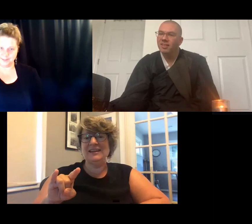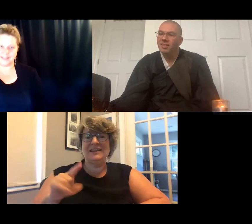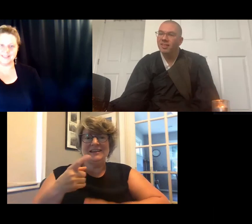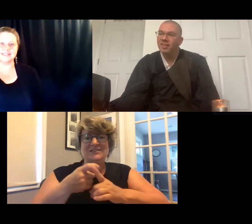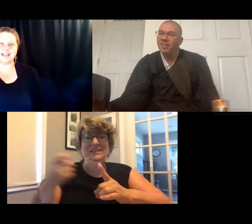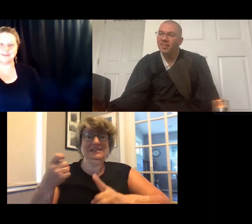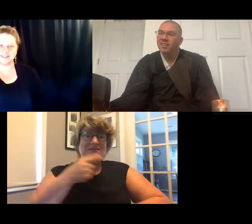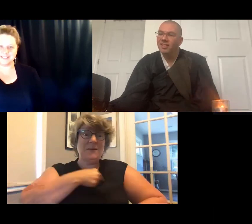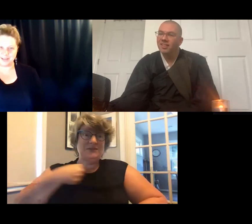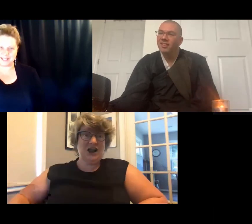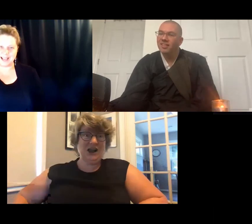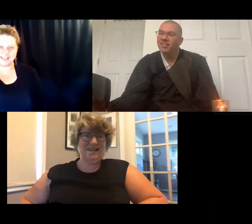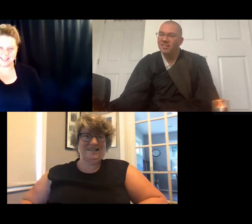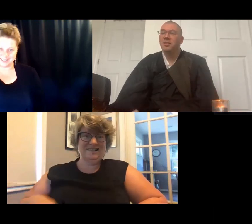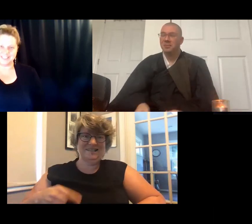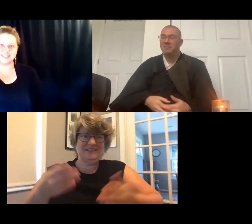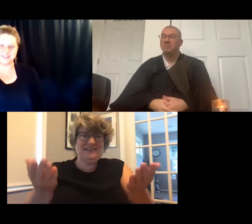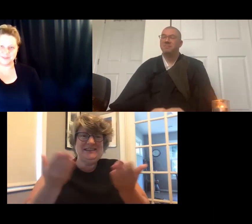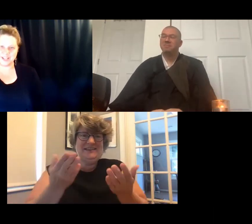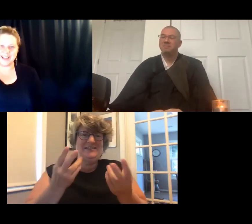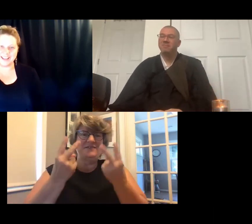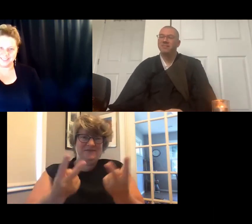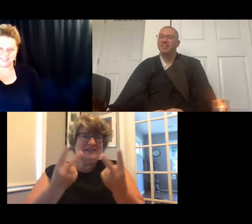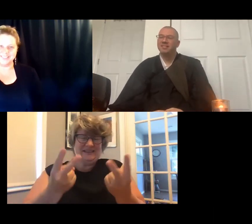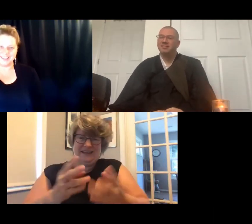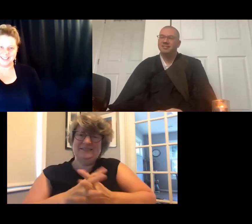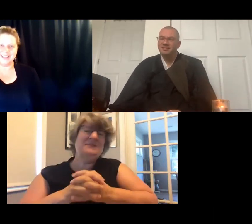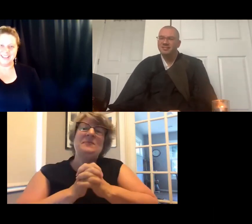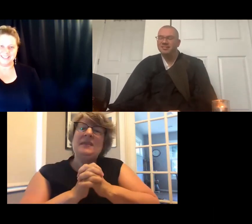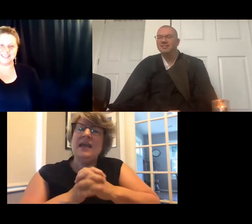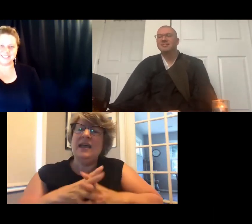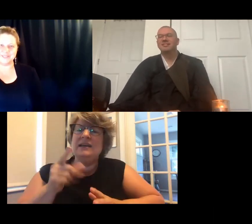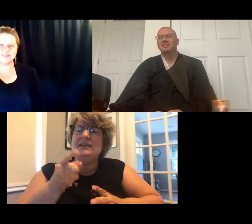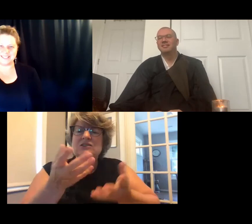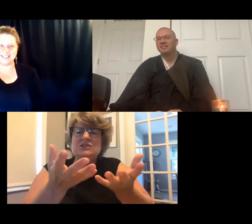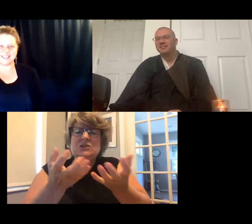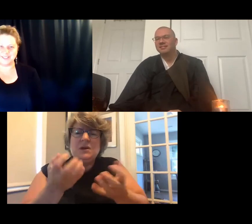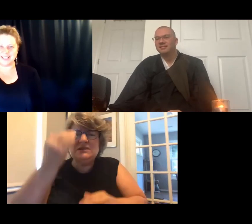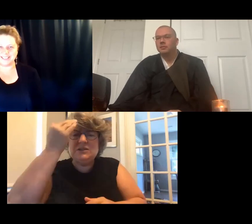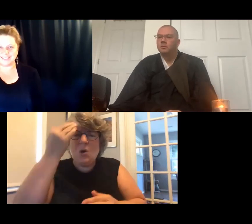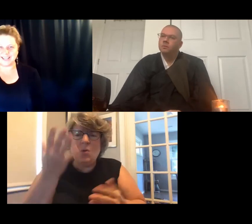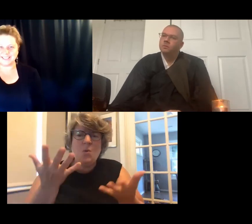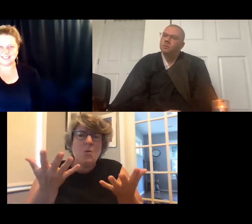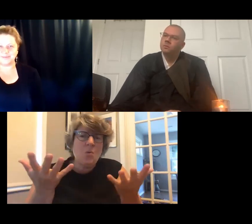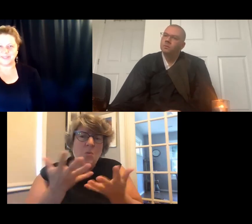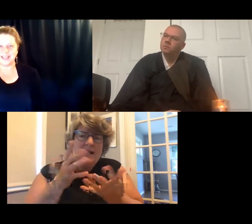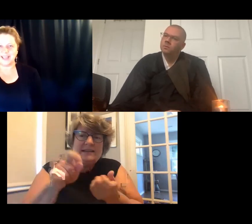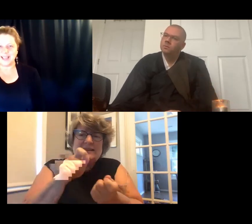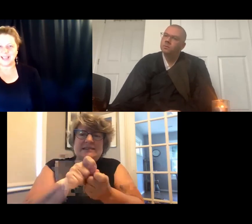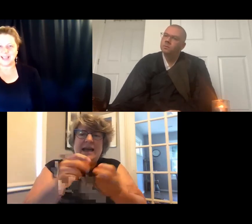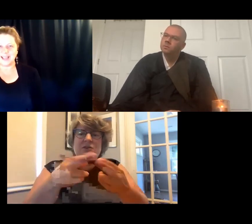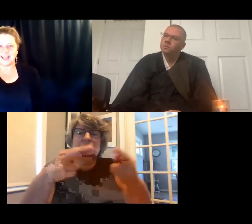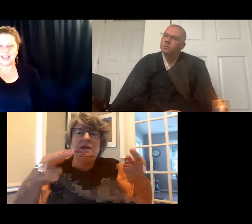Zairon, and this is Zairon's name sign. She's from China. She's here visiting in the United States.